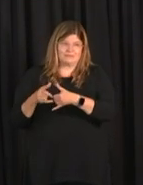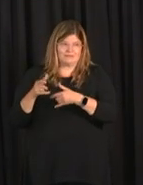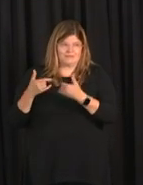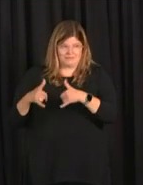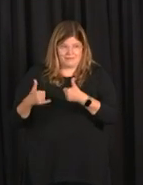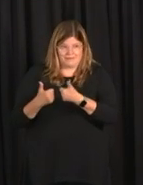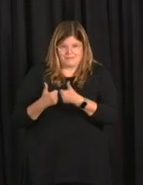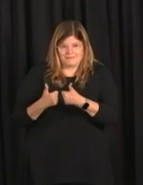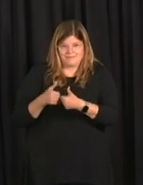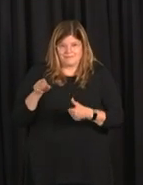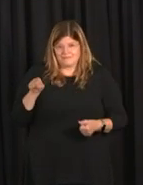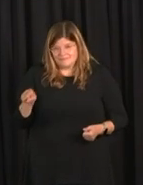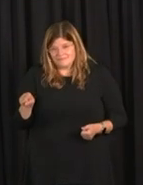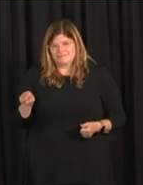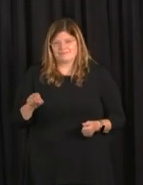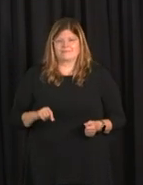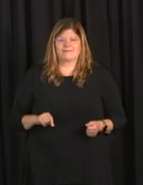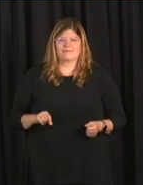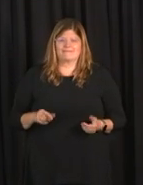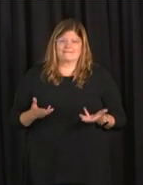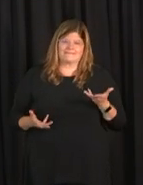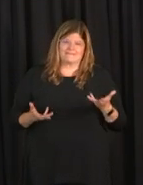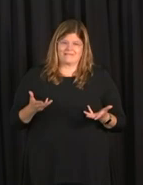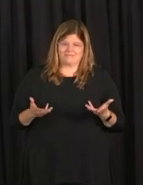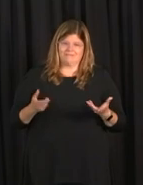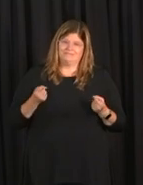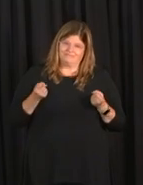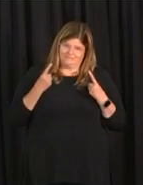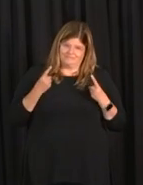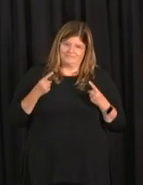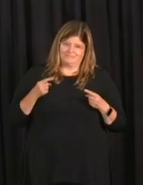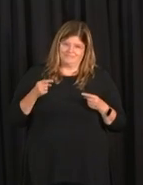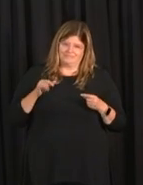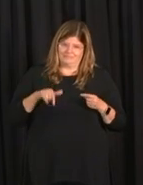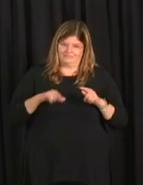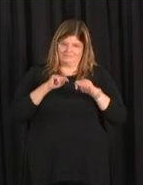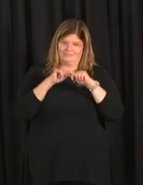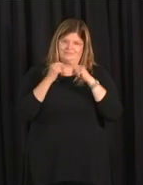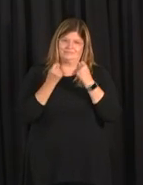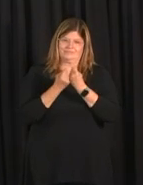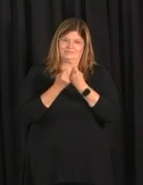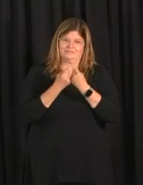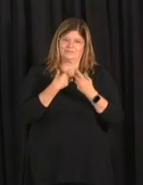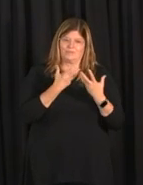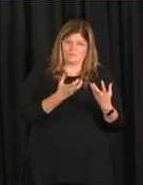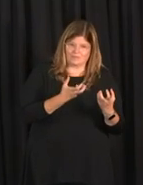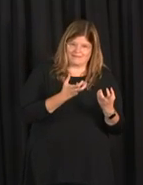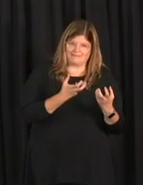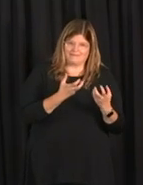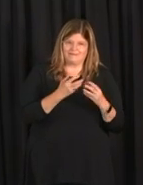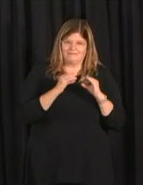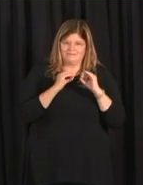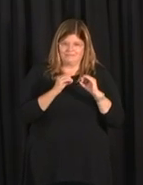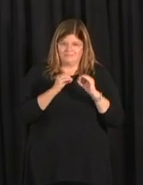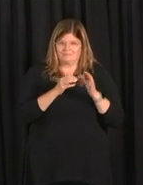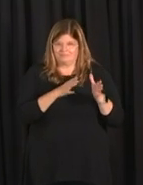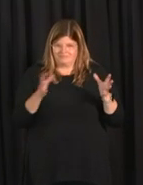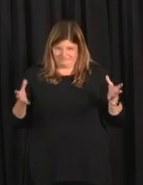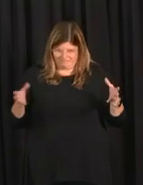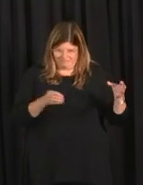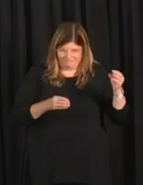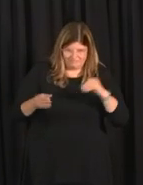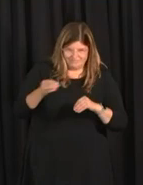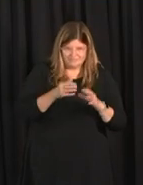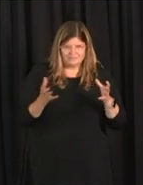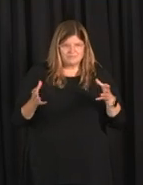time. So I gathered that the team may have wanted to put it together, who have